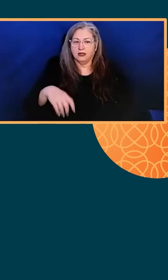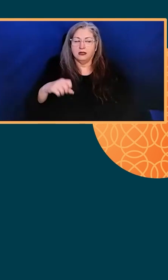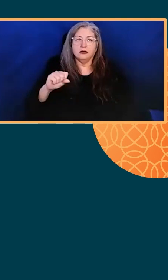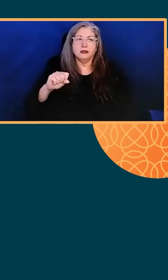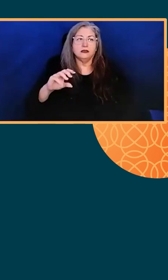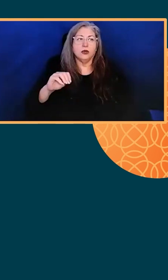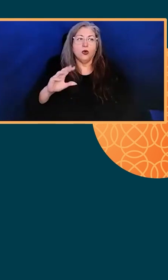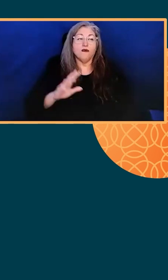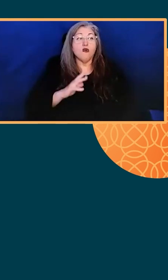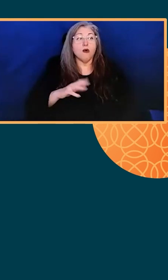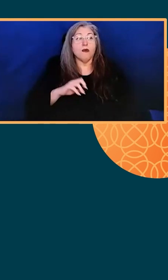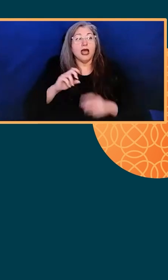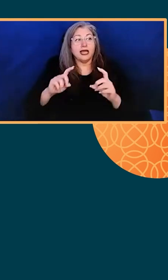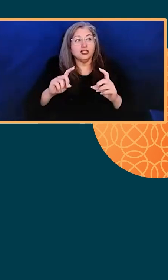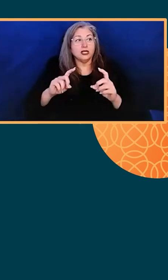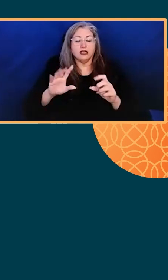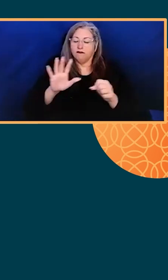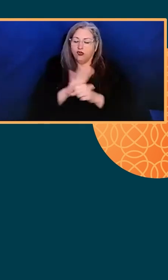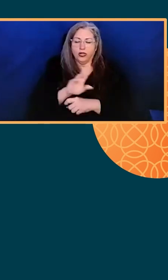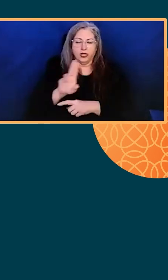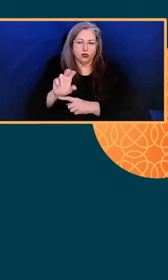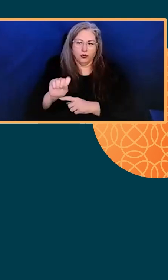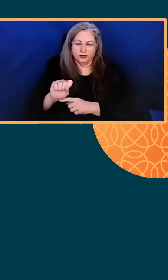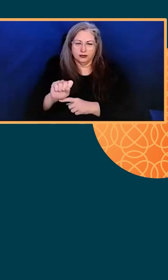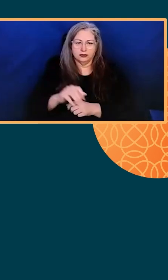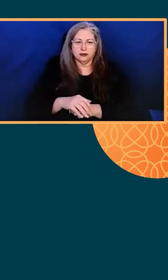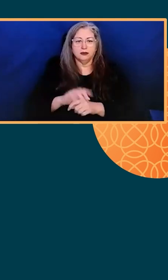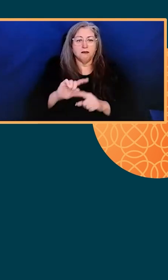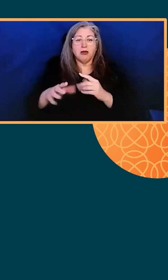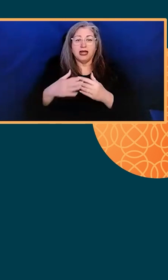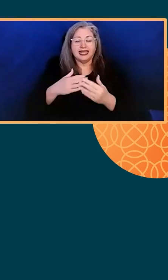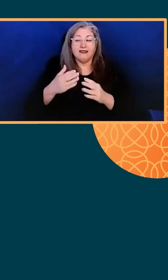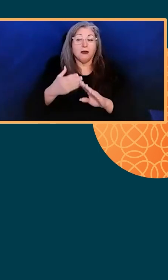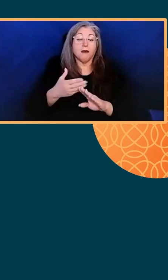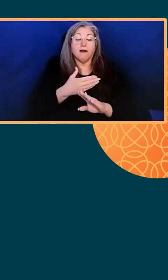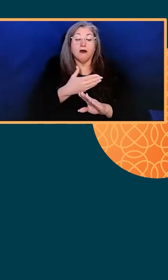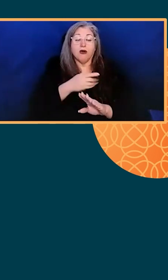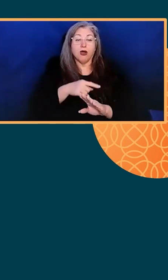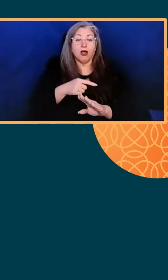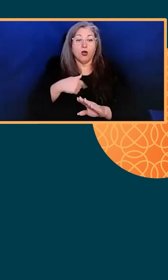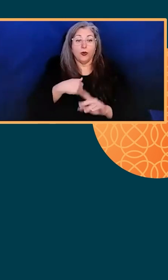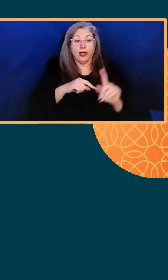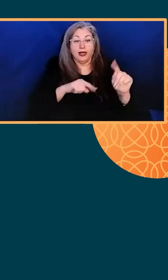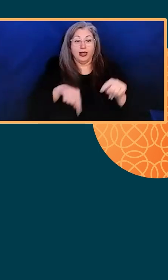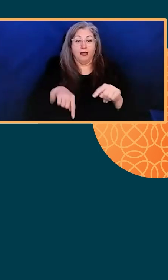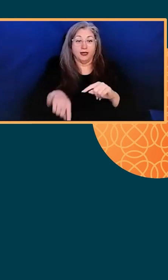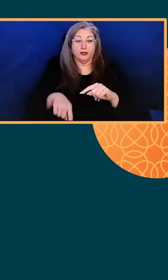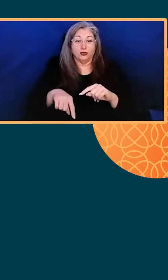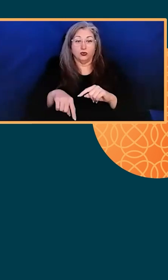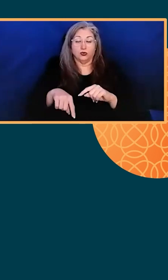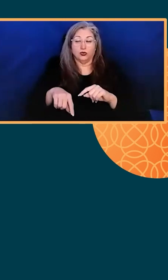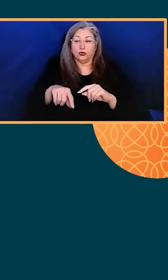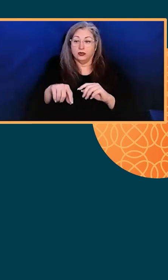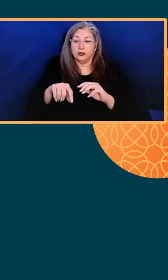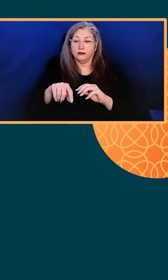So formal education completely in the United States. But even before that, us coming to the States,